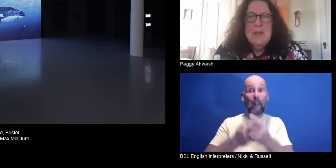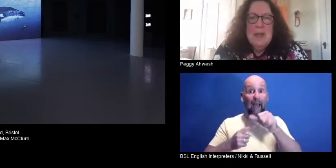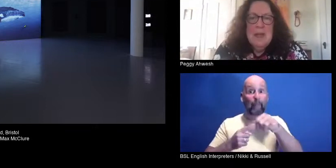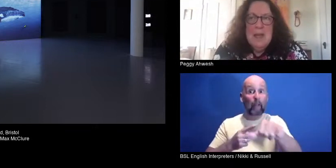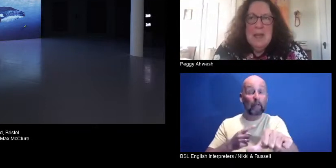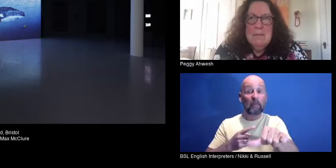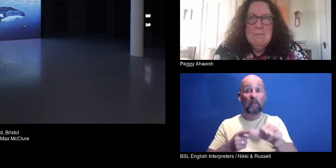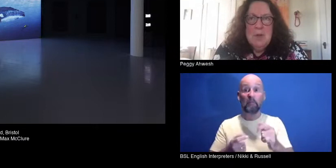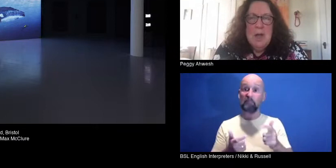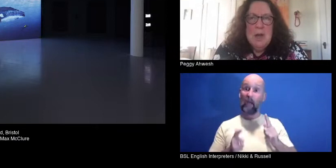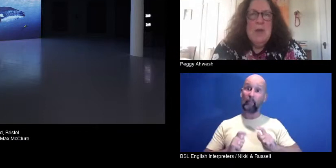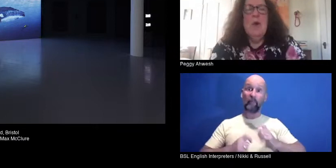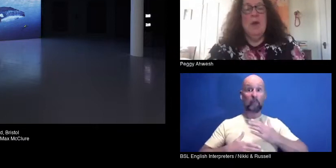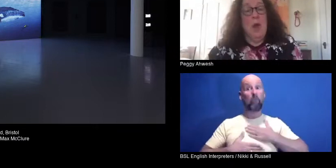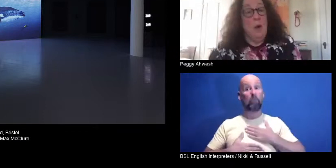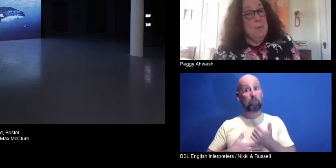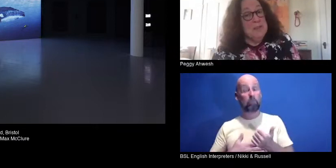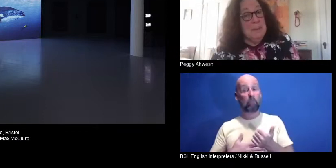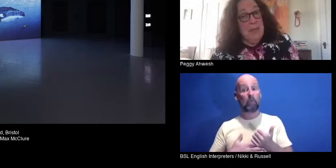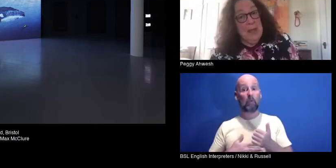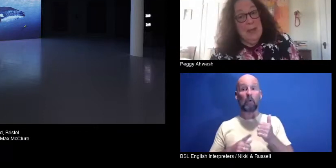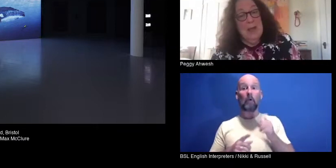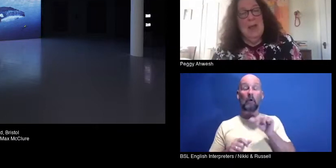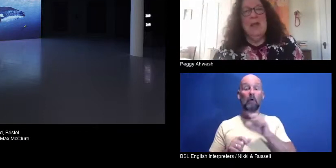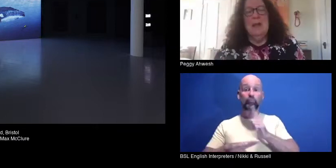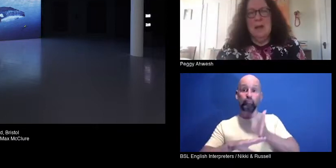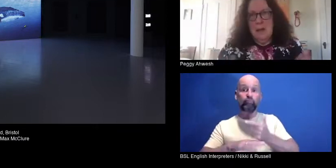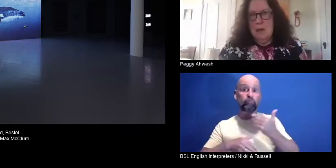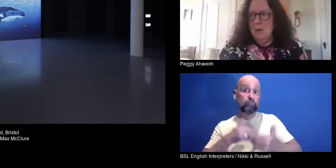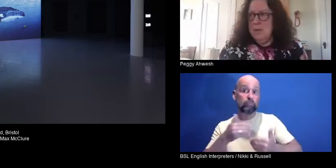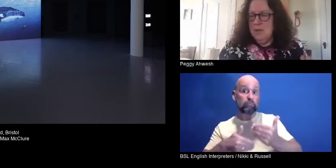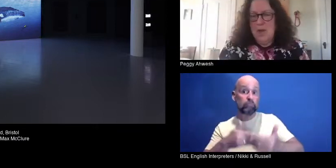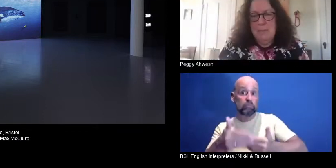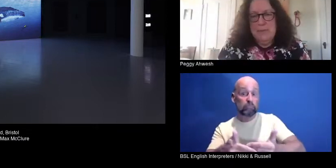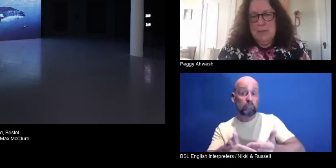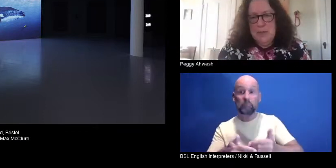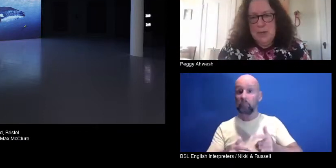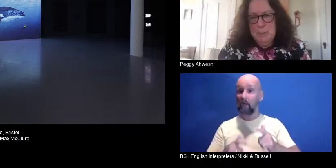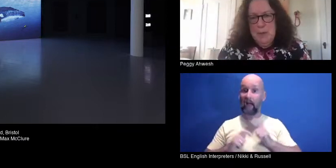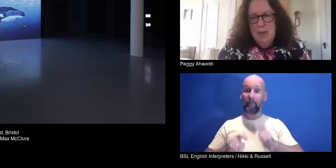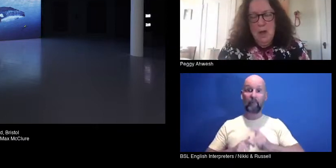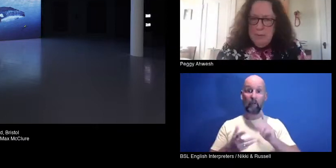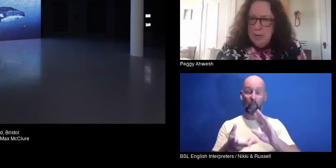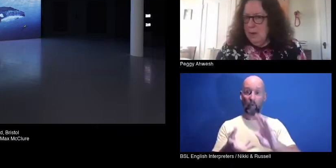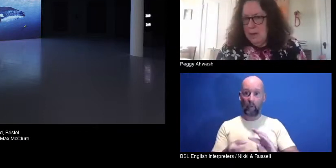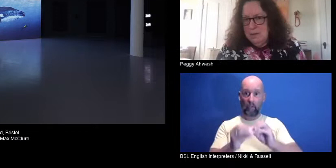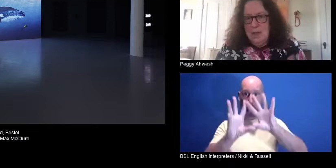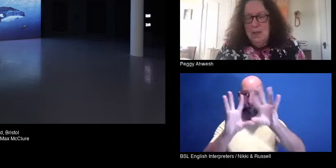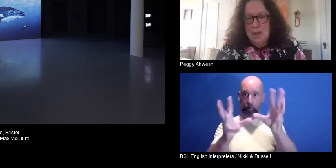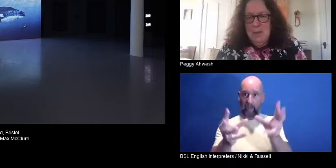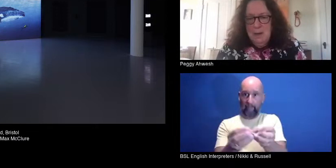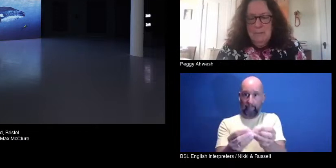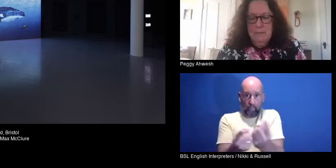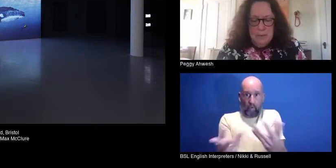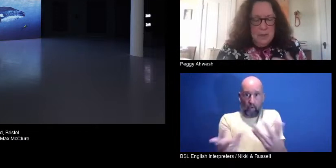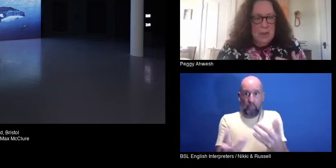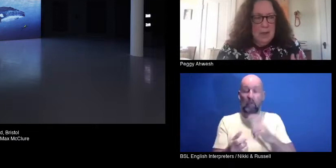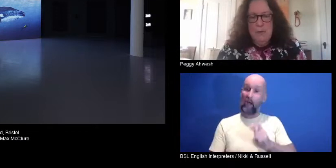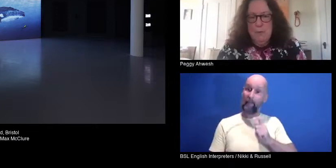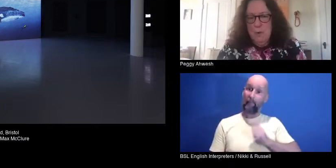perhaps, and not knowing where we're going with something, and not knowing what the shape of something's going to be. Often, it's like, I'm kind